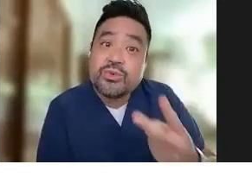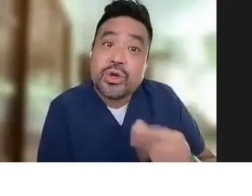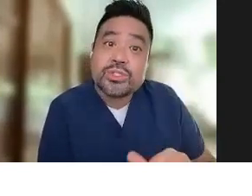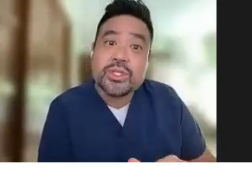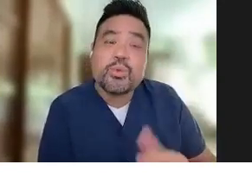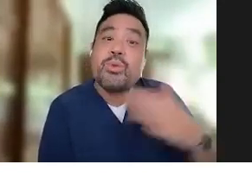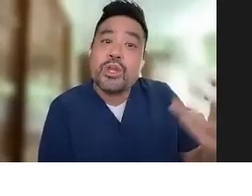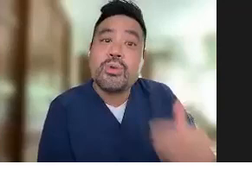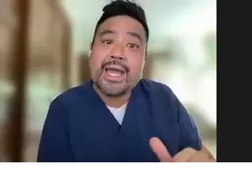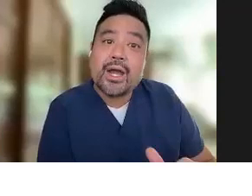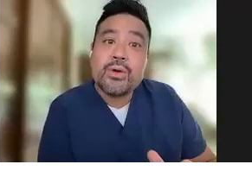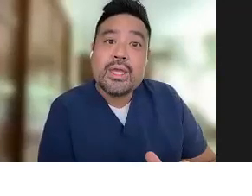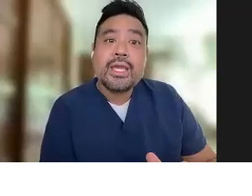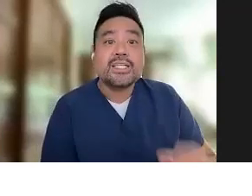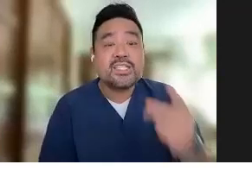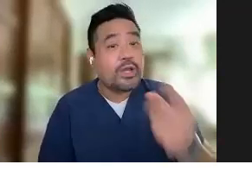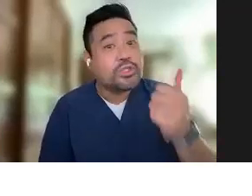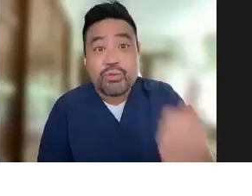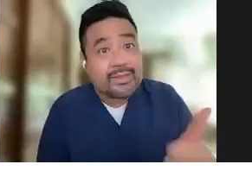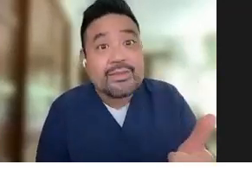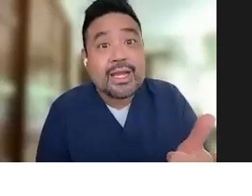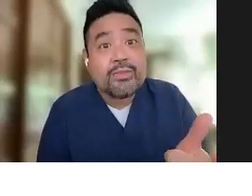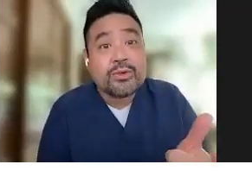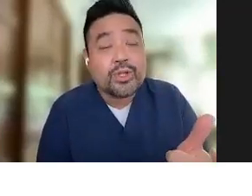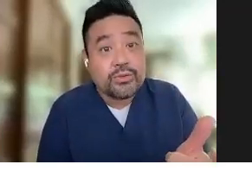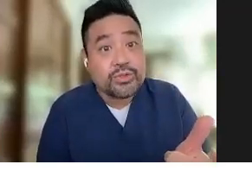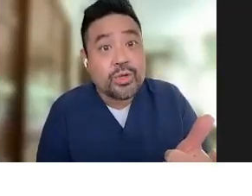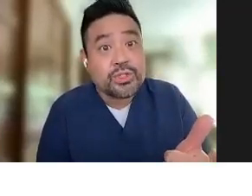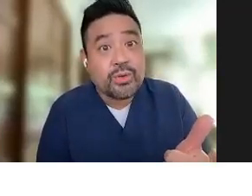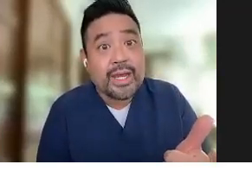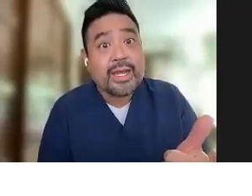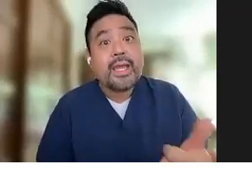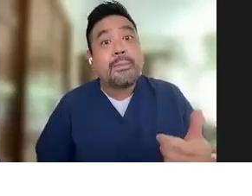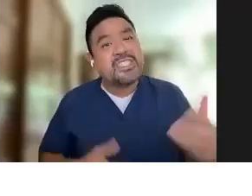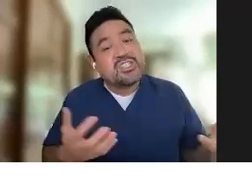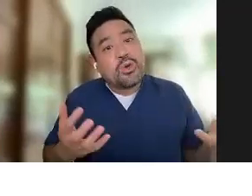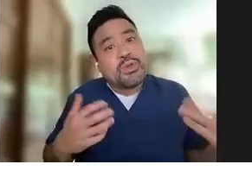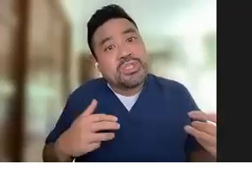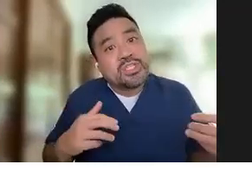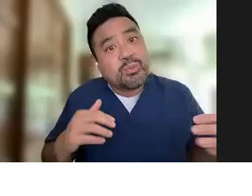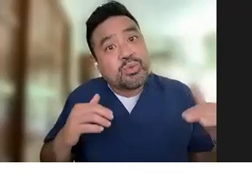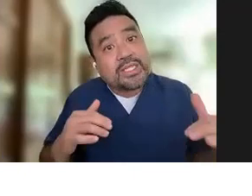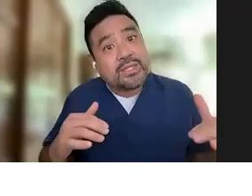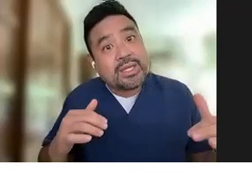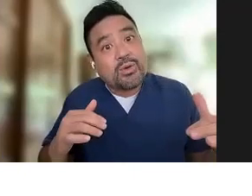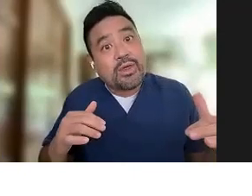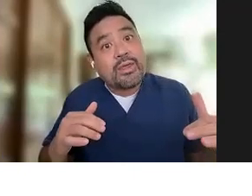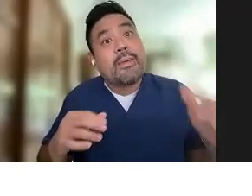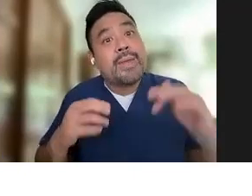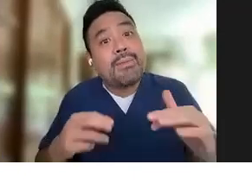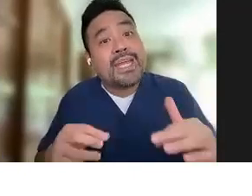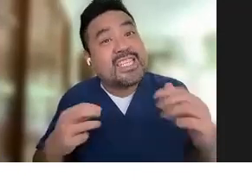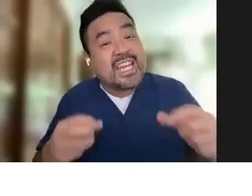first two doses, what we know now is it was great that they got those doses, right? But since their immune system was weak to begin